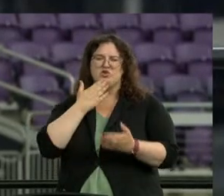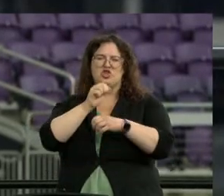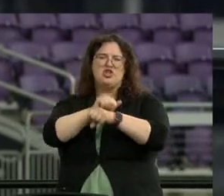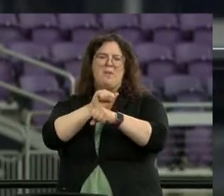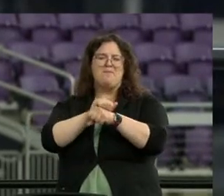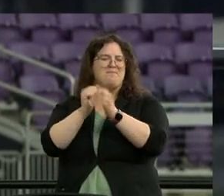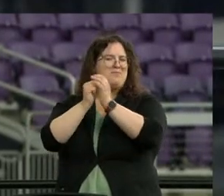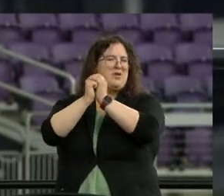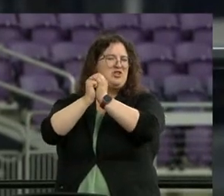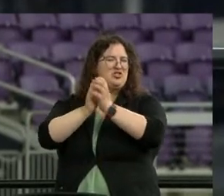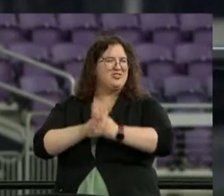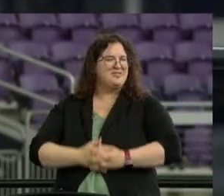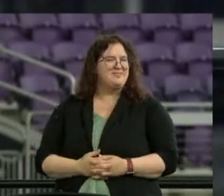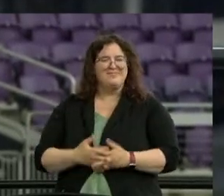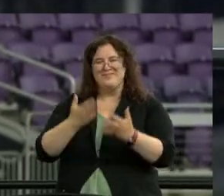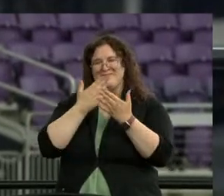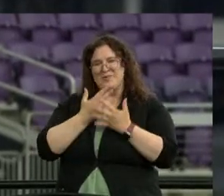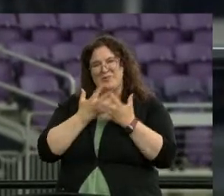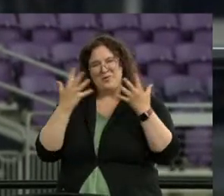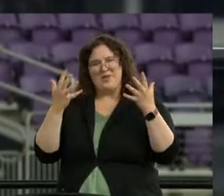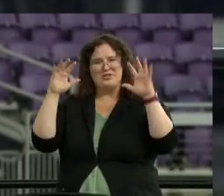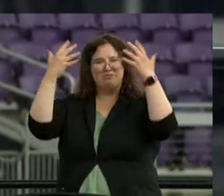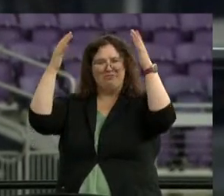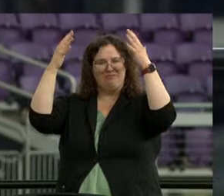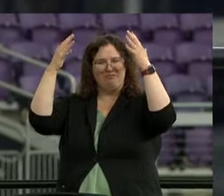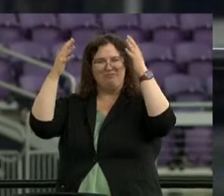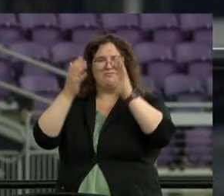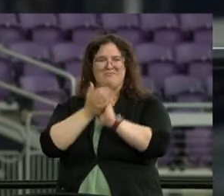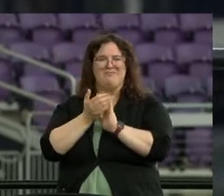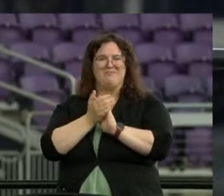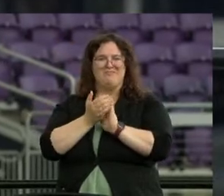and congratulations. Thank you.